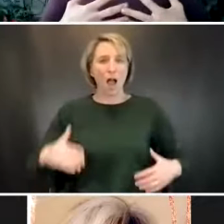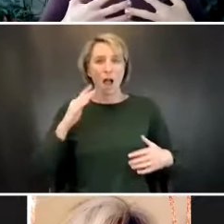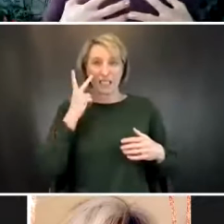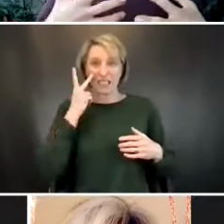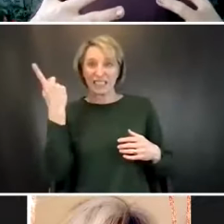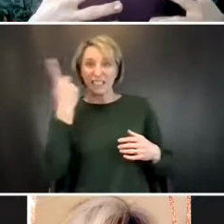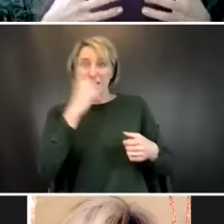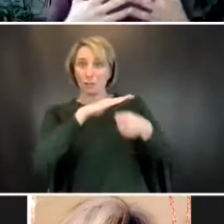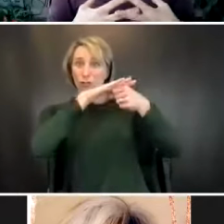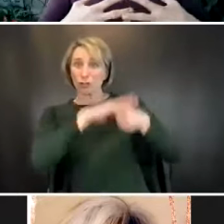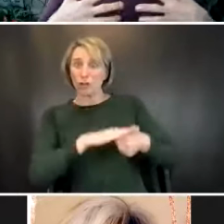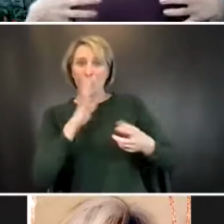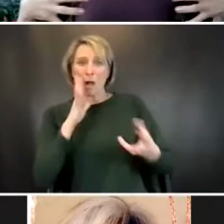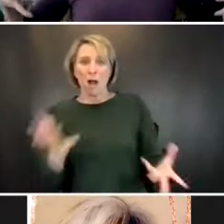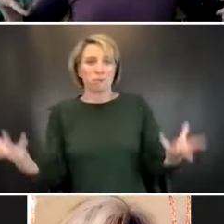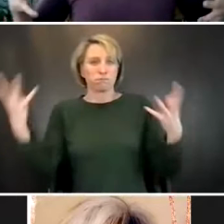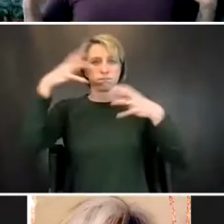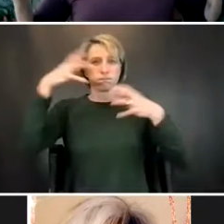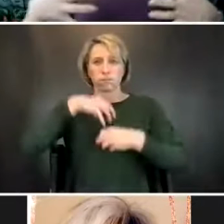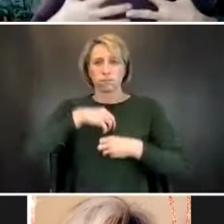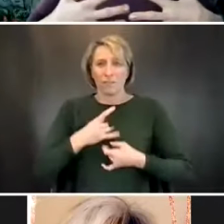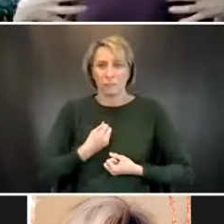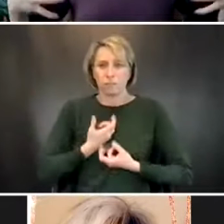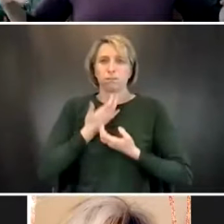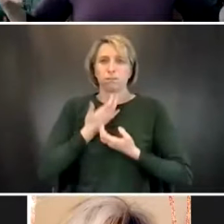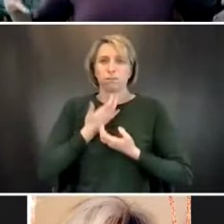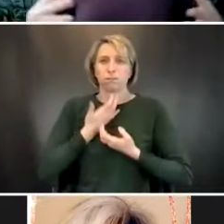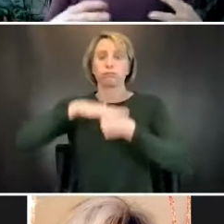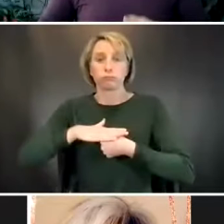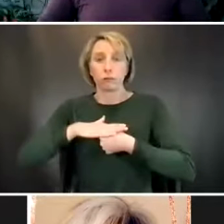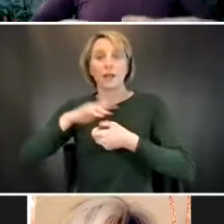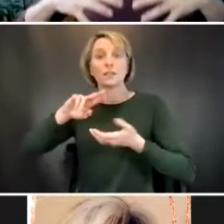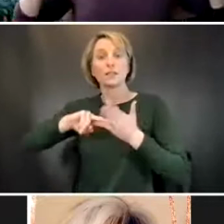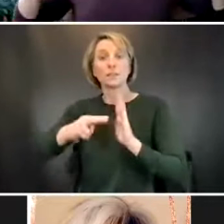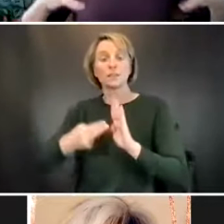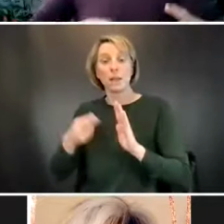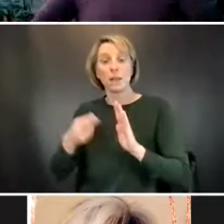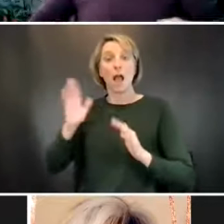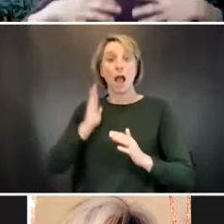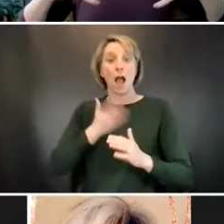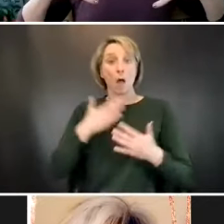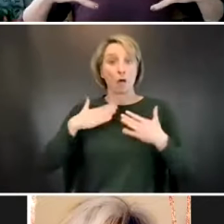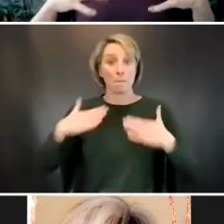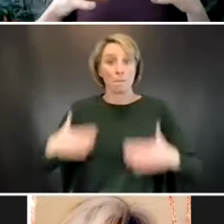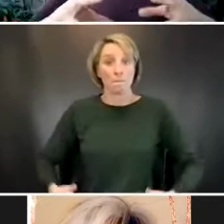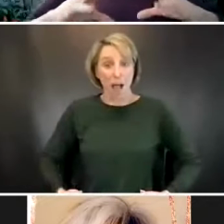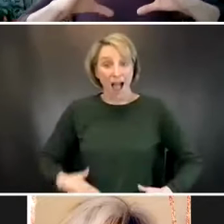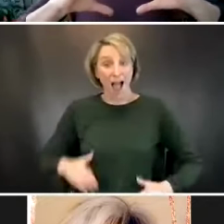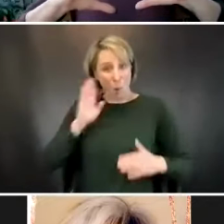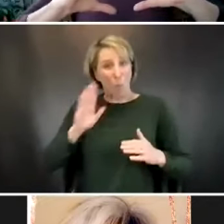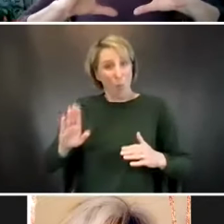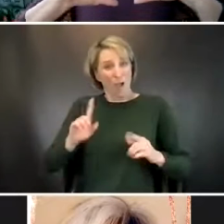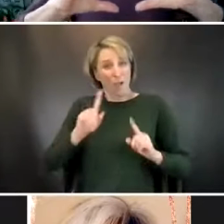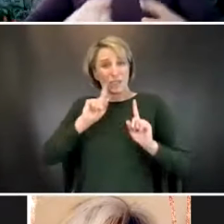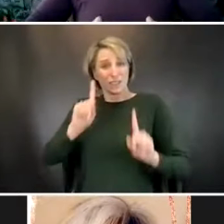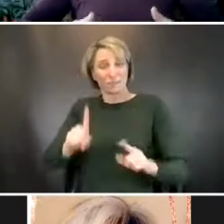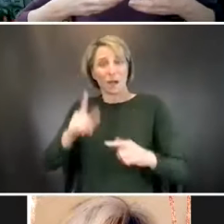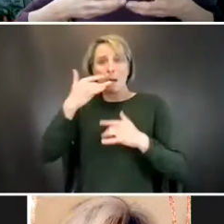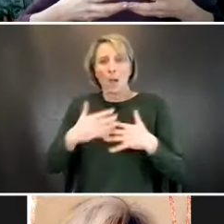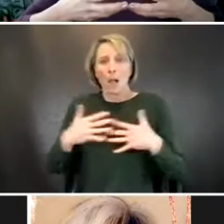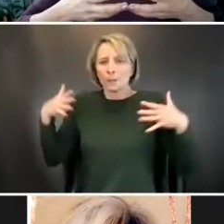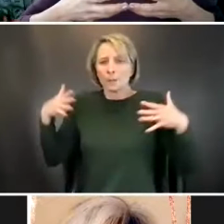adrenaline. Our lungs would have gotten much more, a lot more capacity. We'd start inhaling very deeply, because inhaling is part of